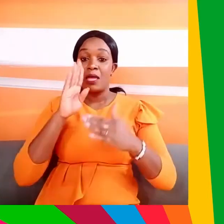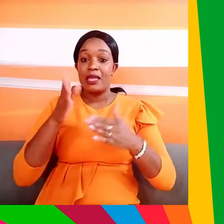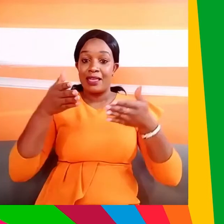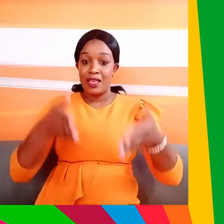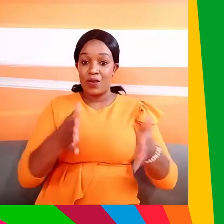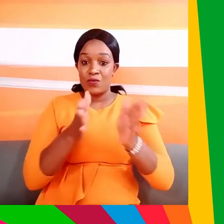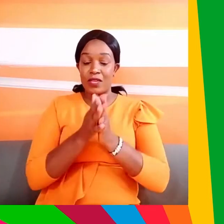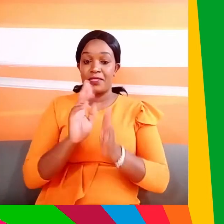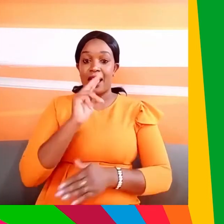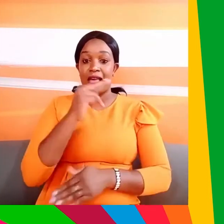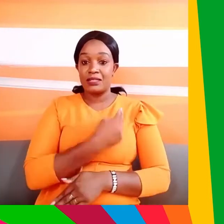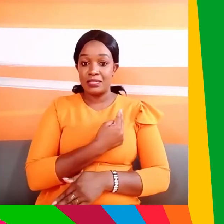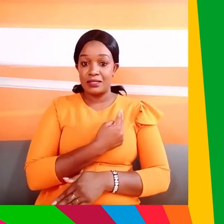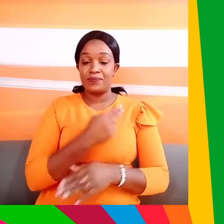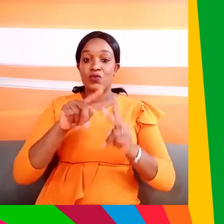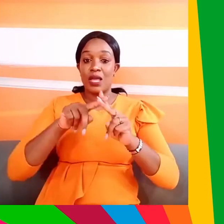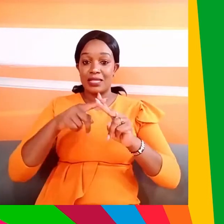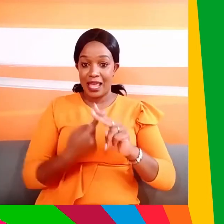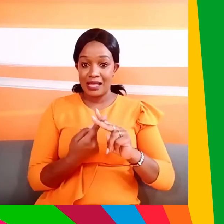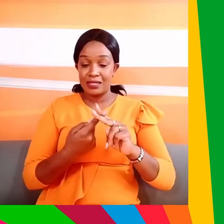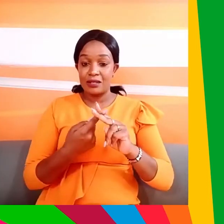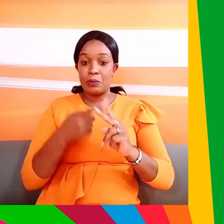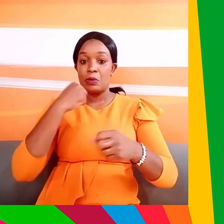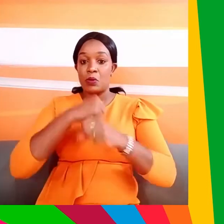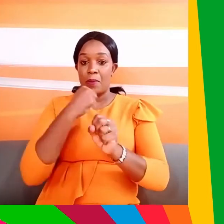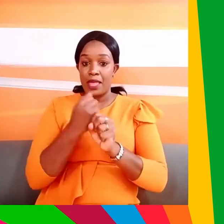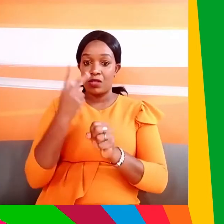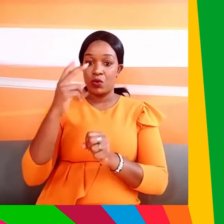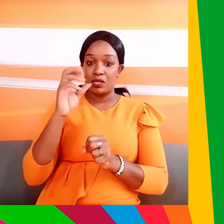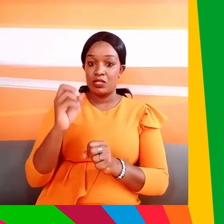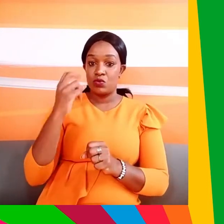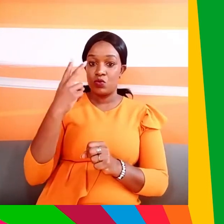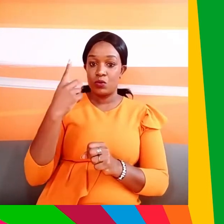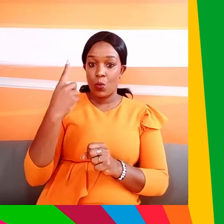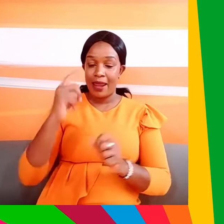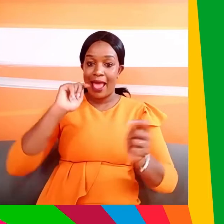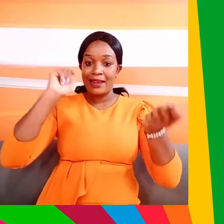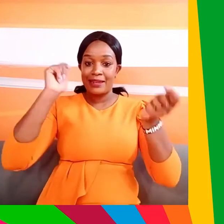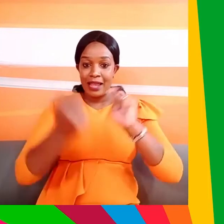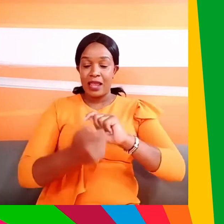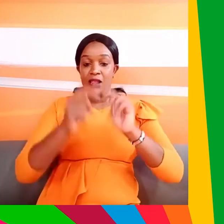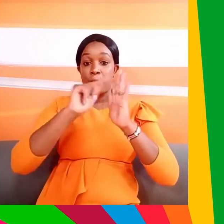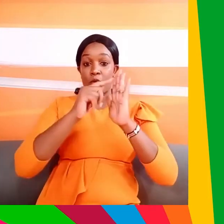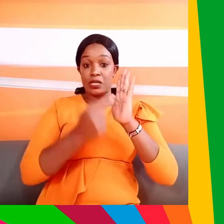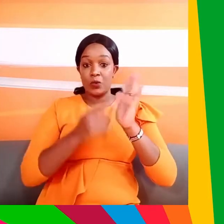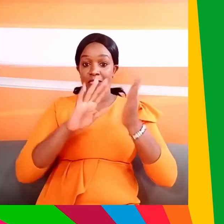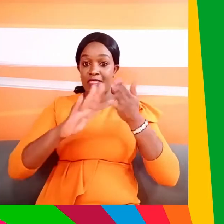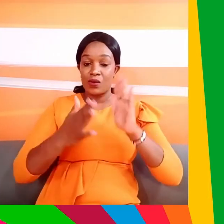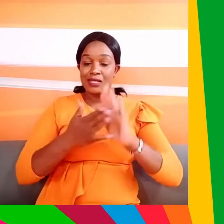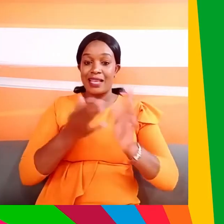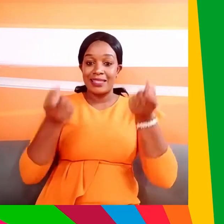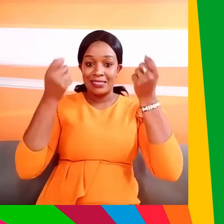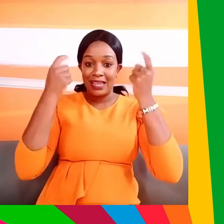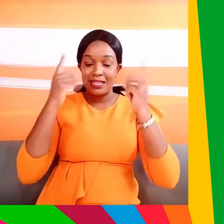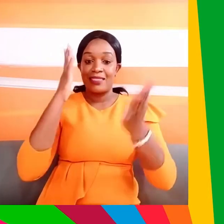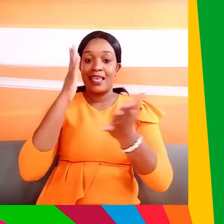be impossible to make 2021 a turning point without first understanding the very real impact the pandemic is having